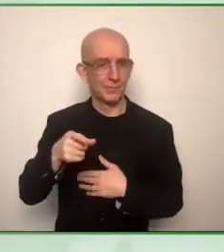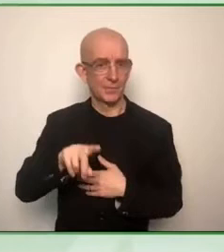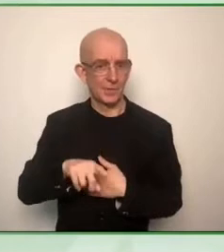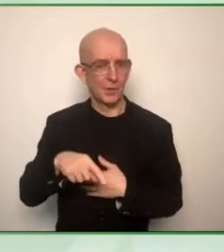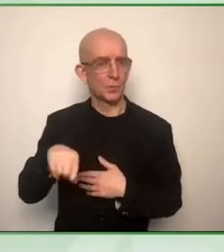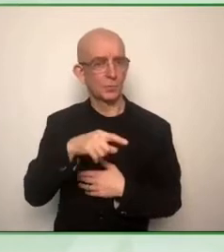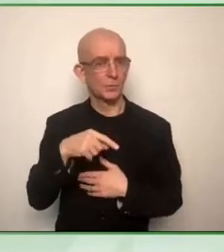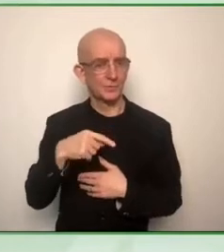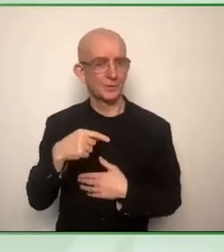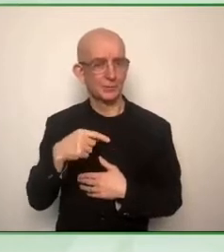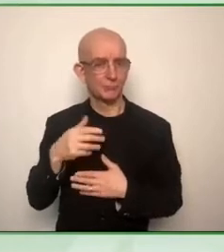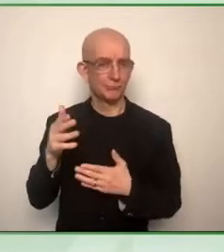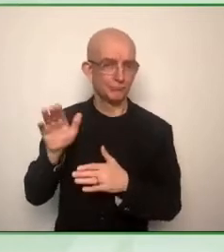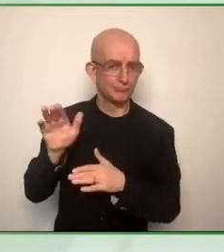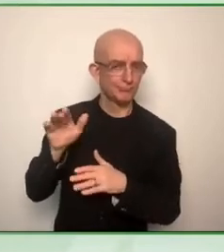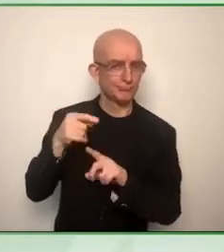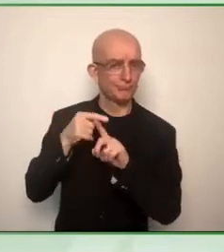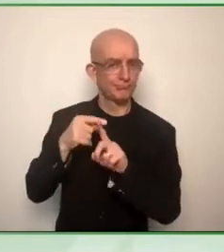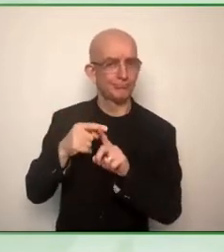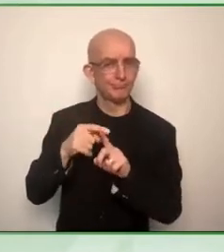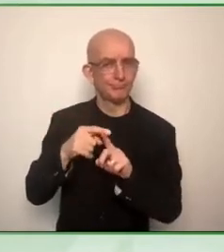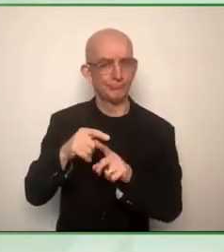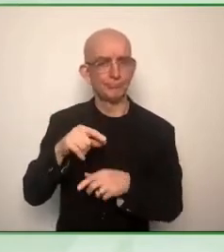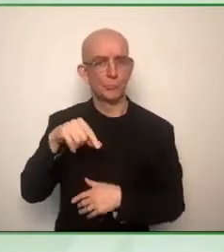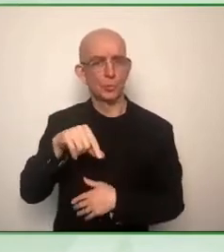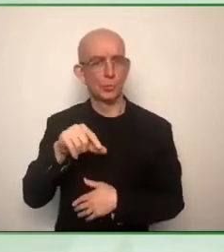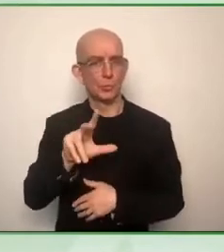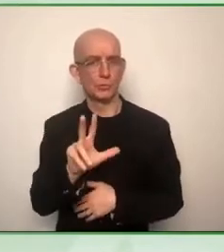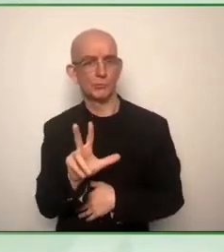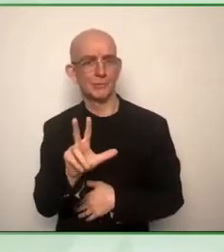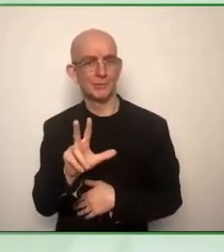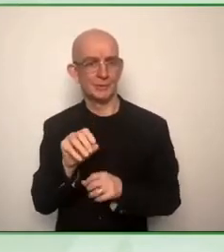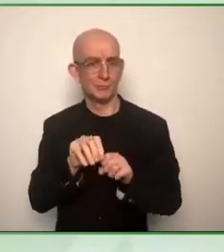they take the mobile app, they scan a QR code that accompanies a piece of